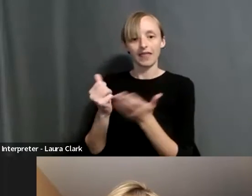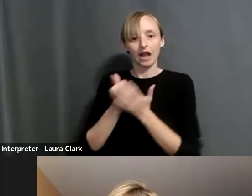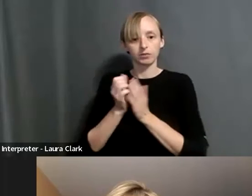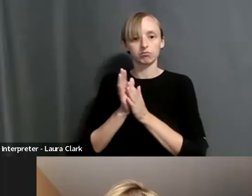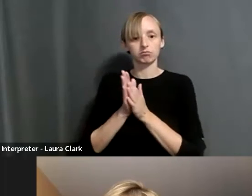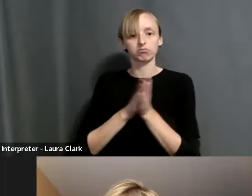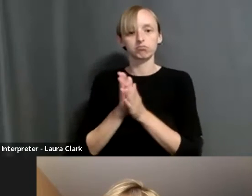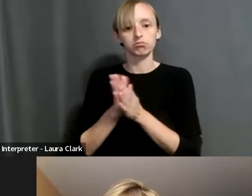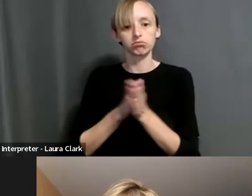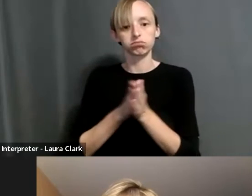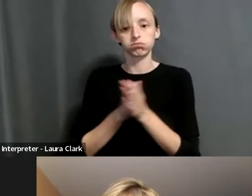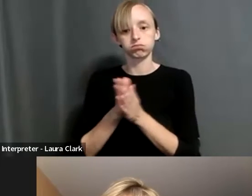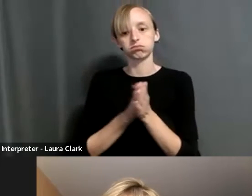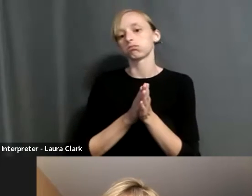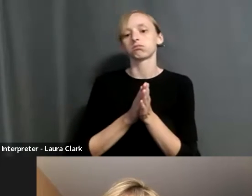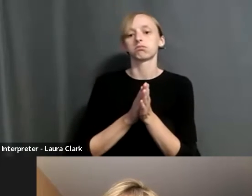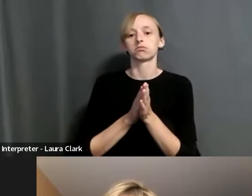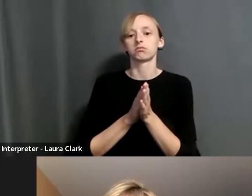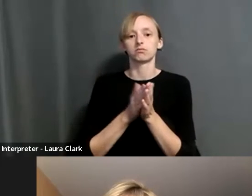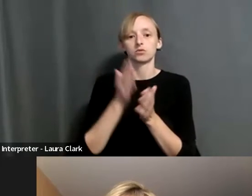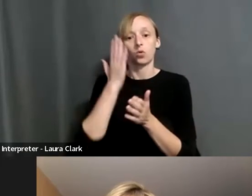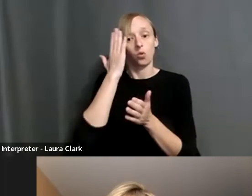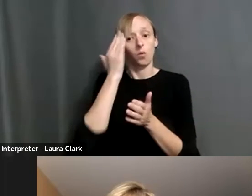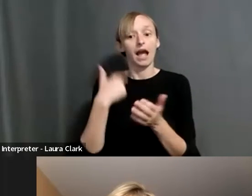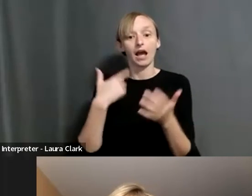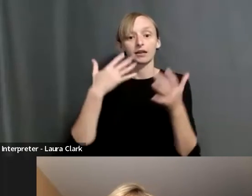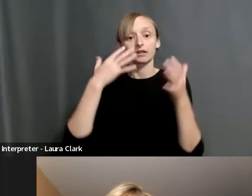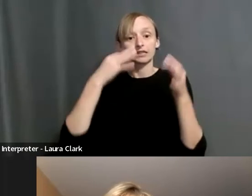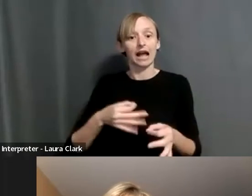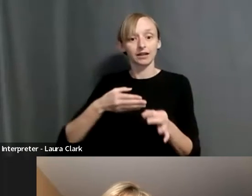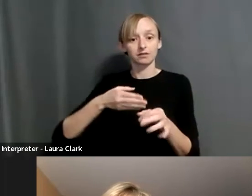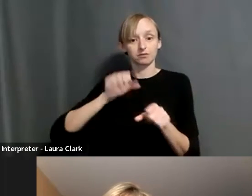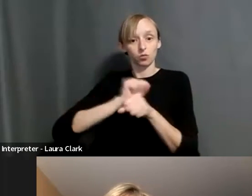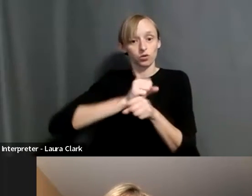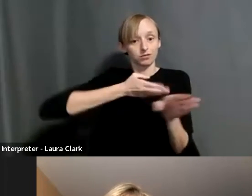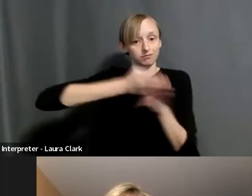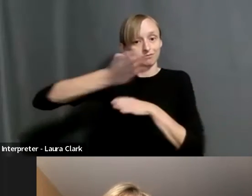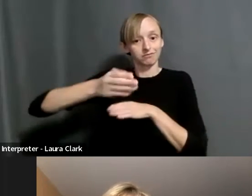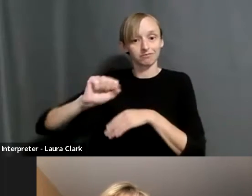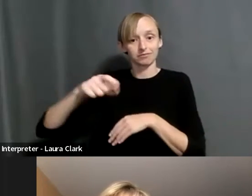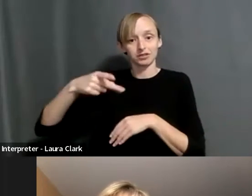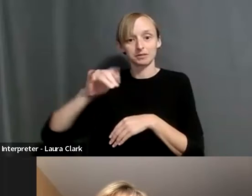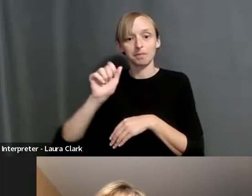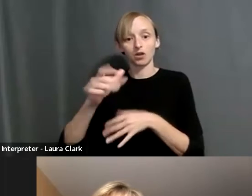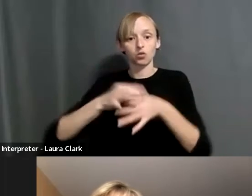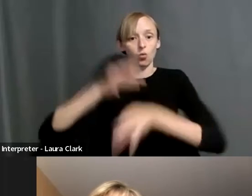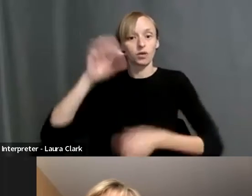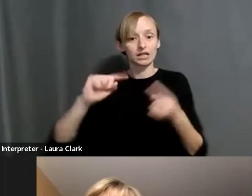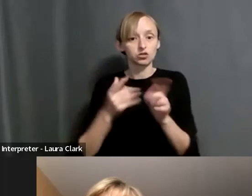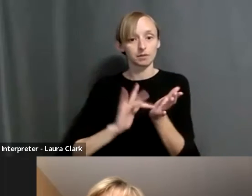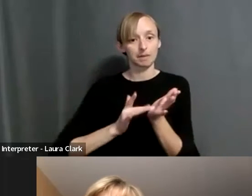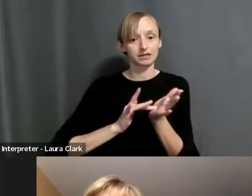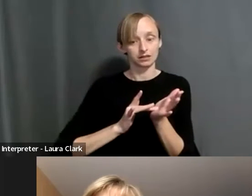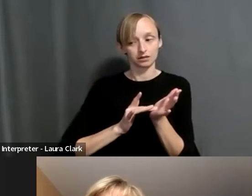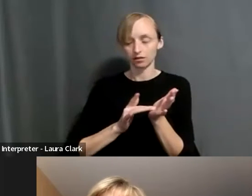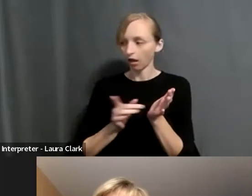and made me go into spinal cord injury medicine. And so that's what it excites